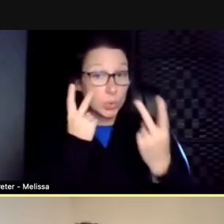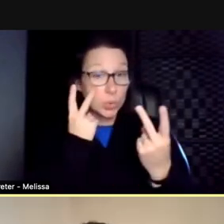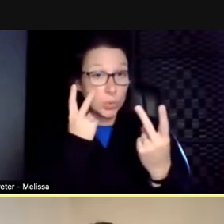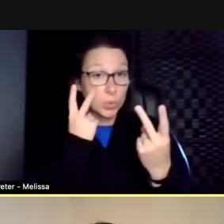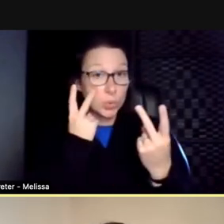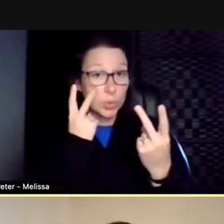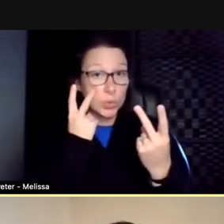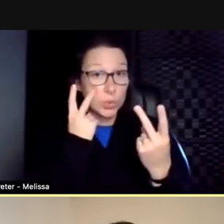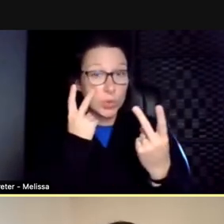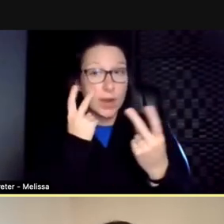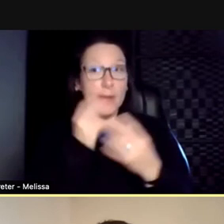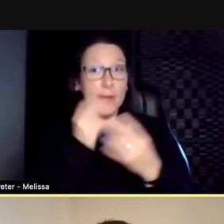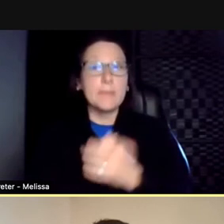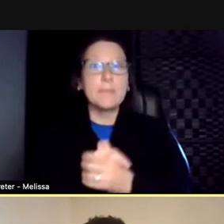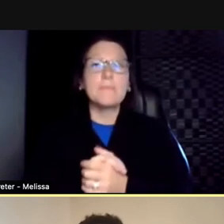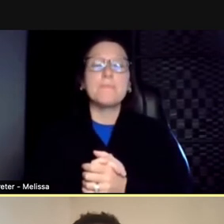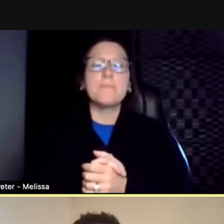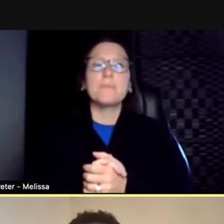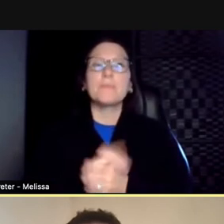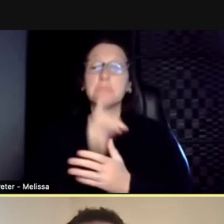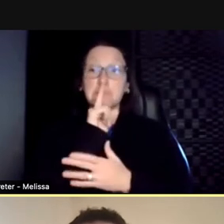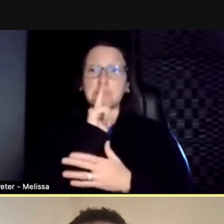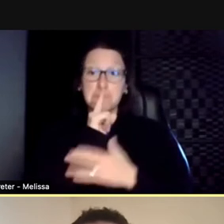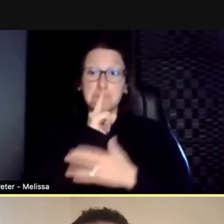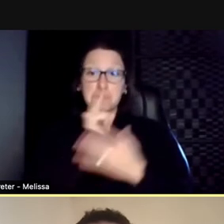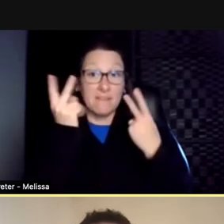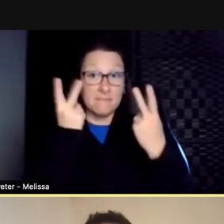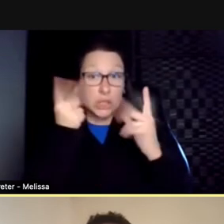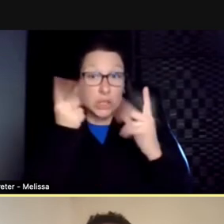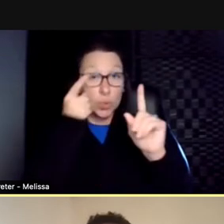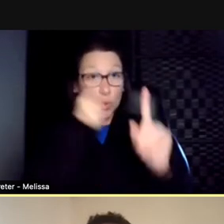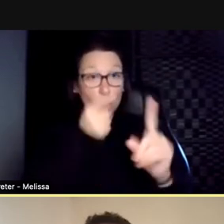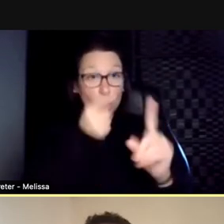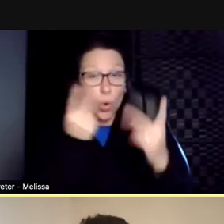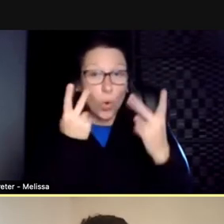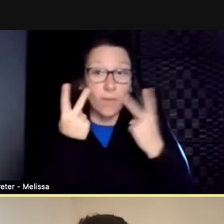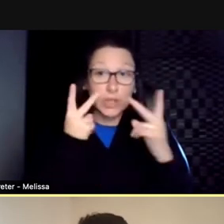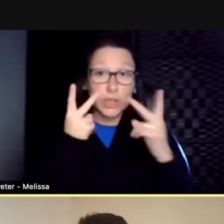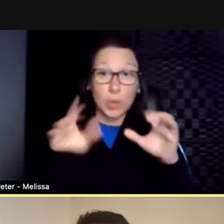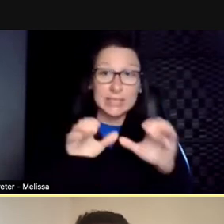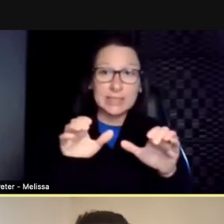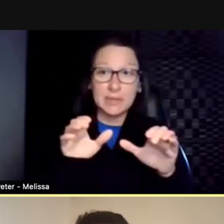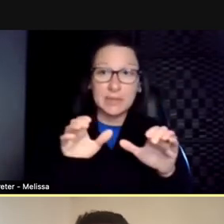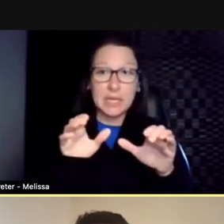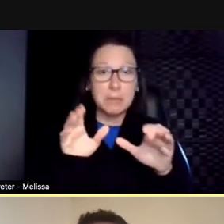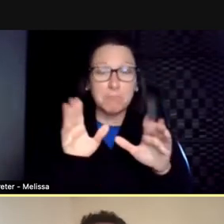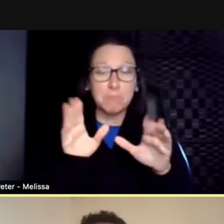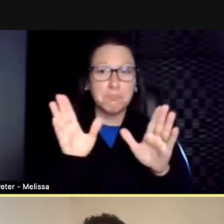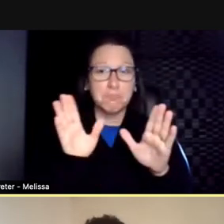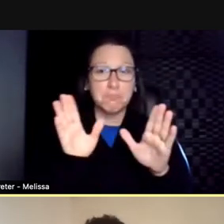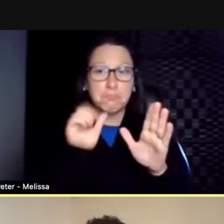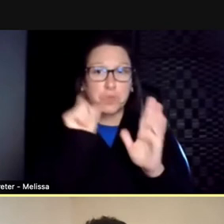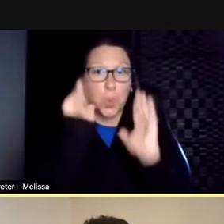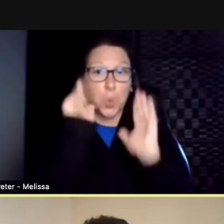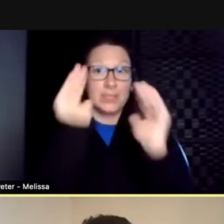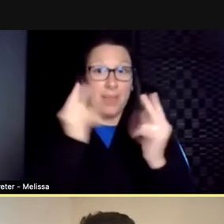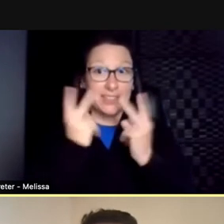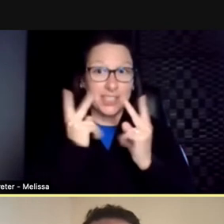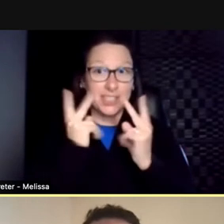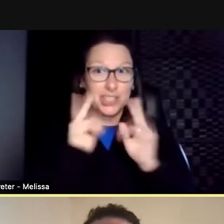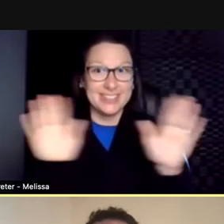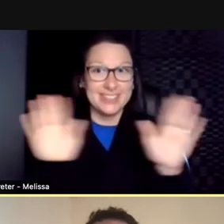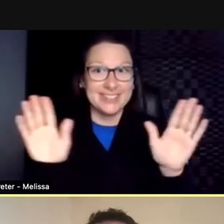anything that is not a visual goal or a visual activity, don't expect vision in, because the student's not